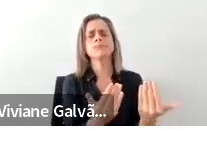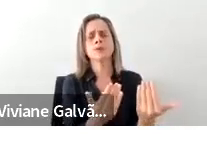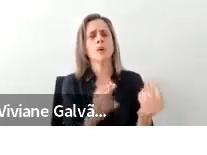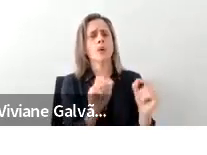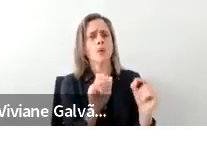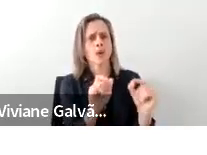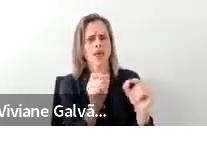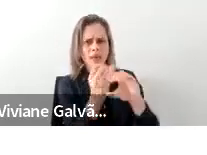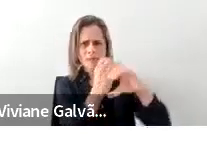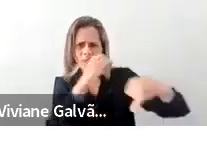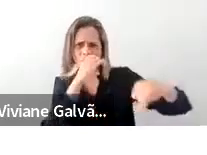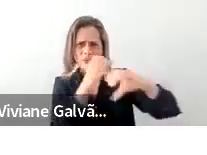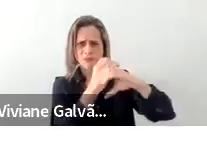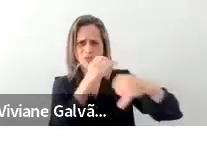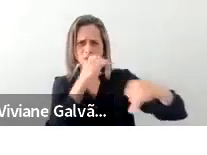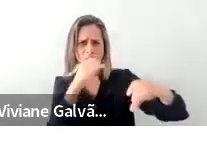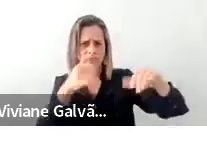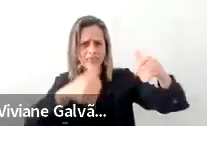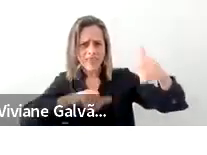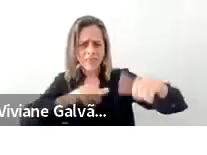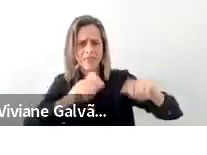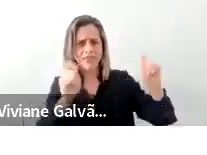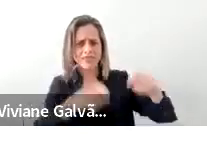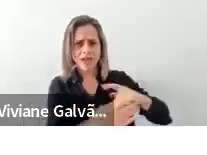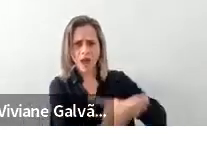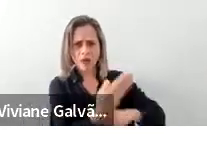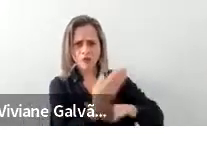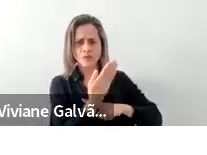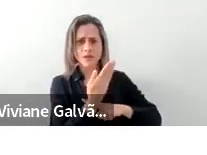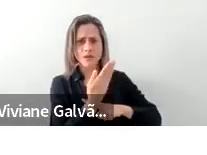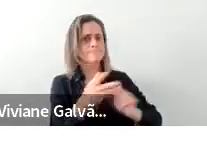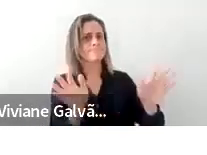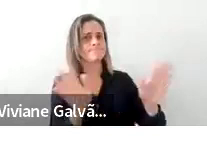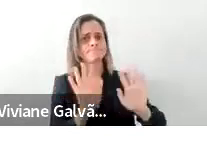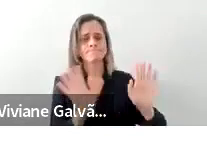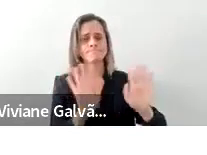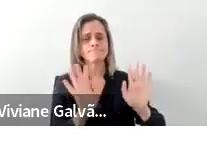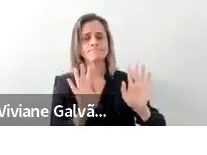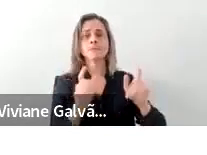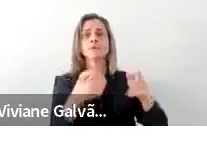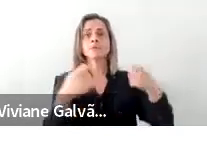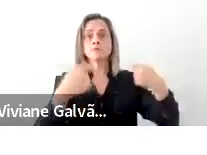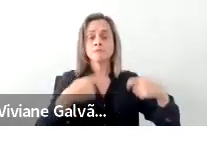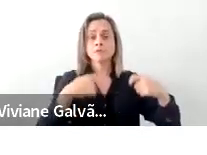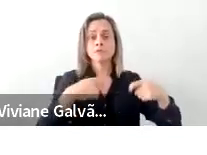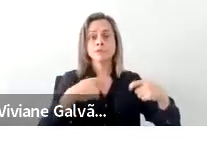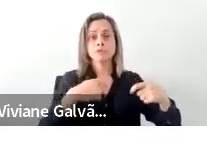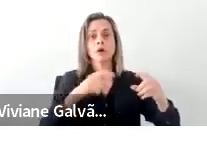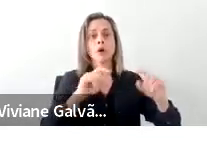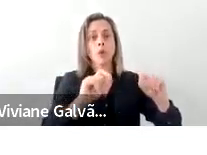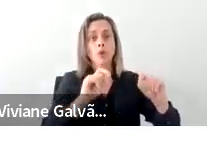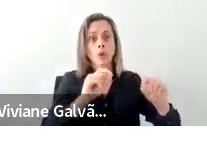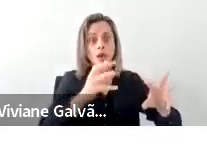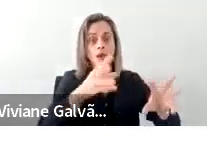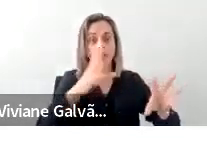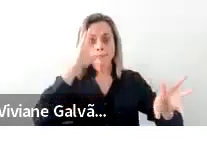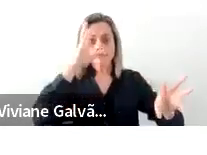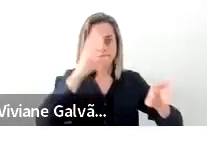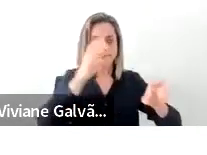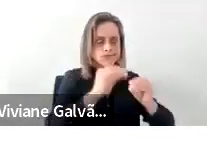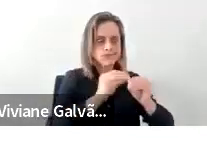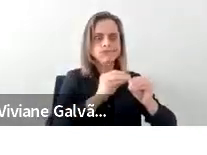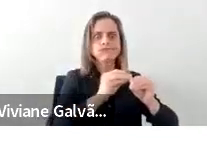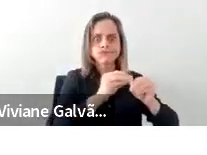abstraction must replace both. But for bourgeois society," he says, "the commodity form of the product of